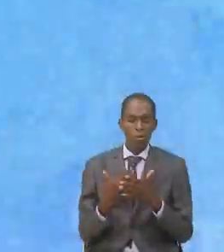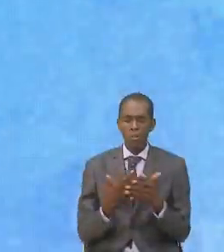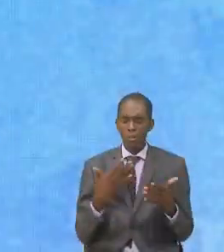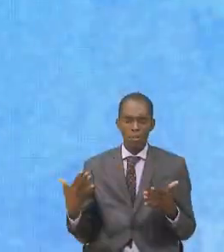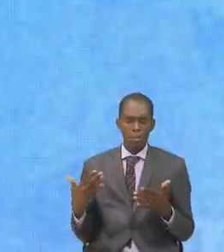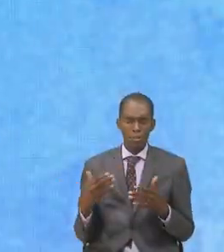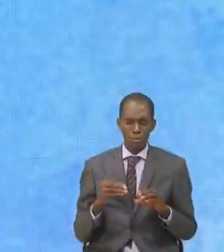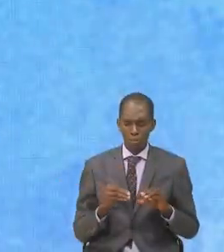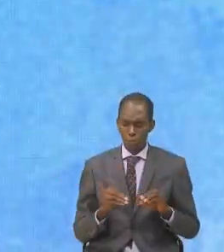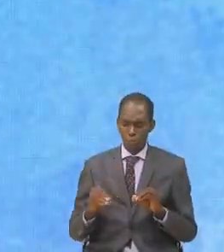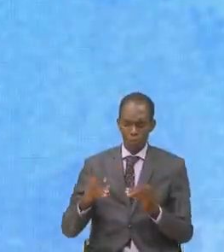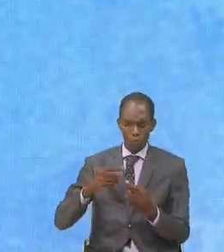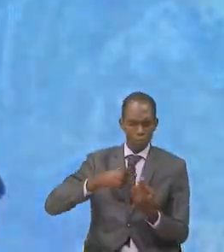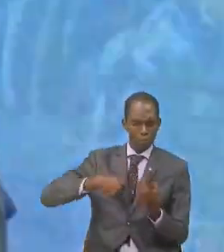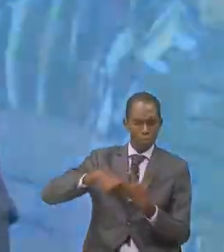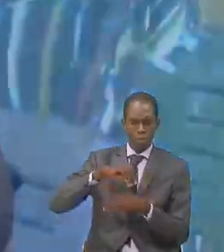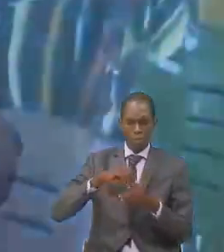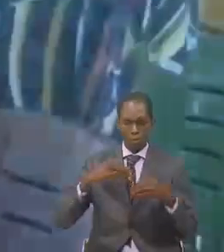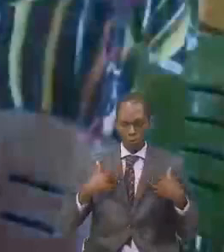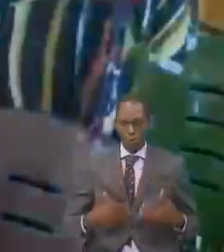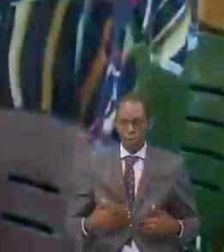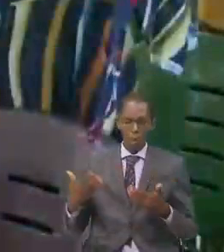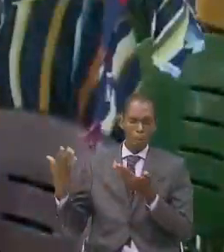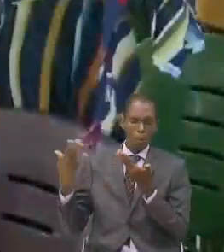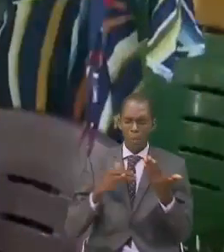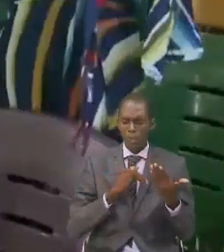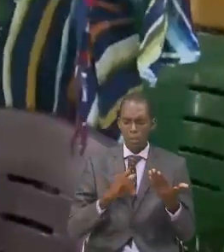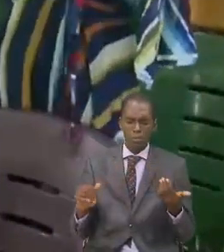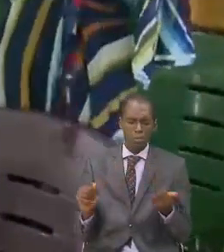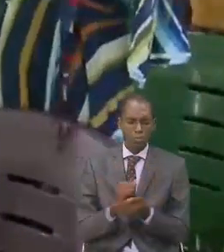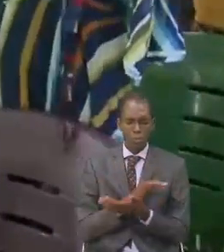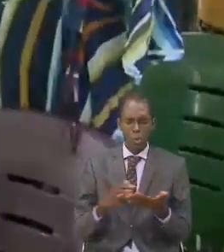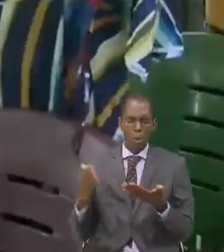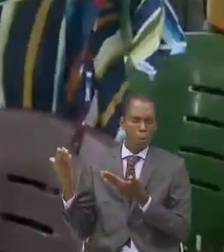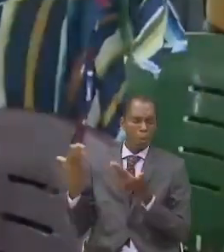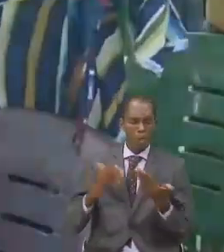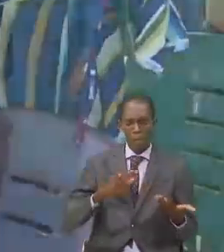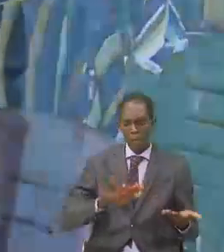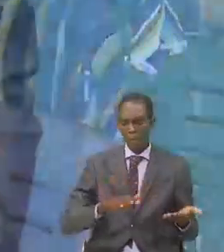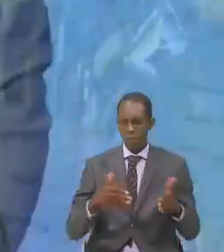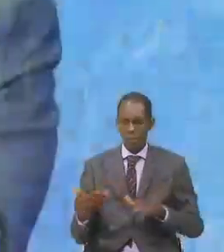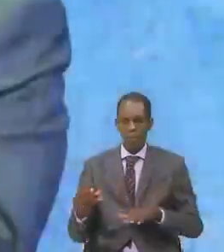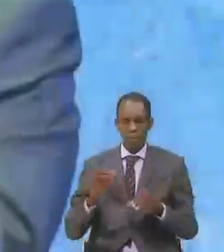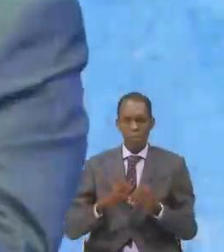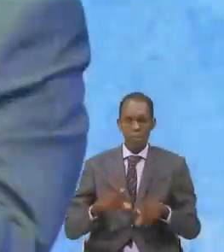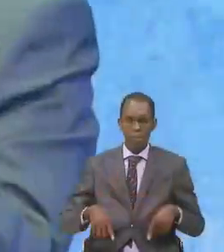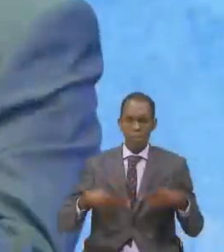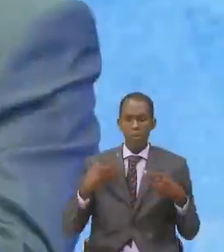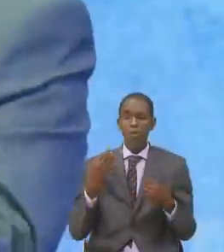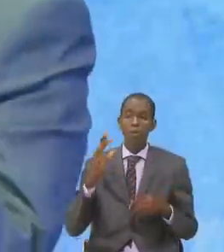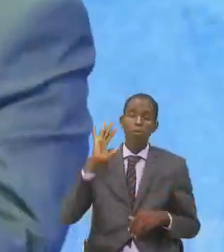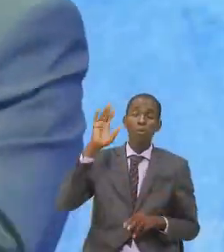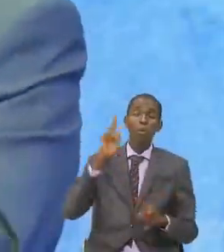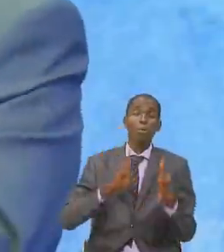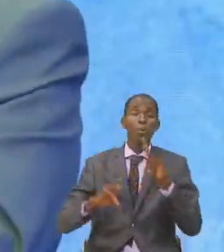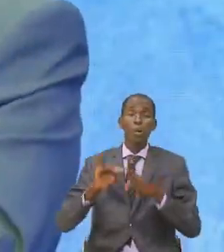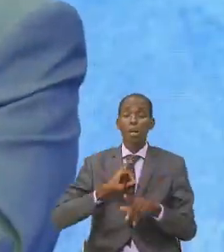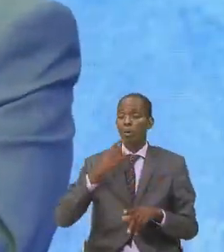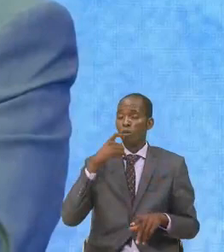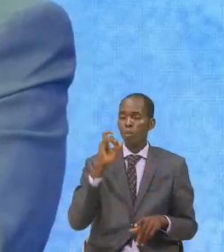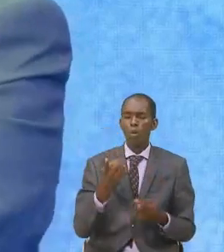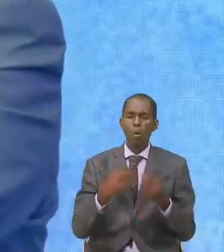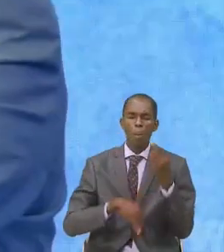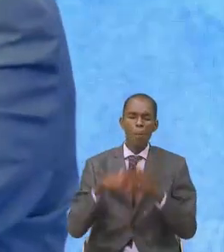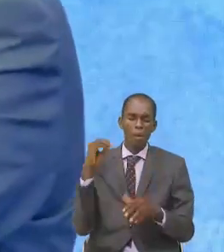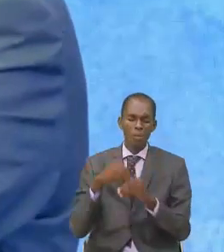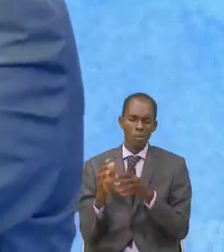Jesus' name. All those things moving about in the body, causing destruction and causing death in the lives